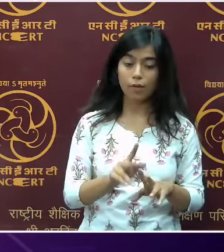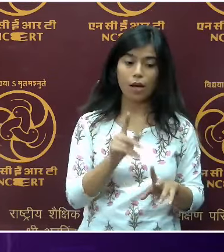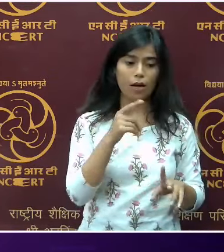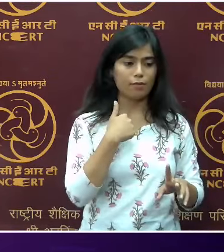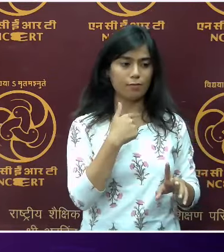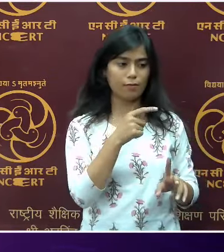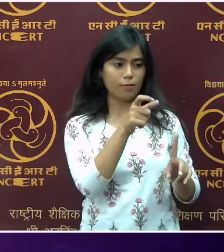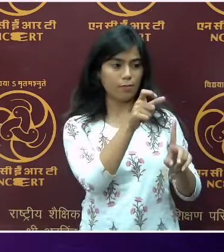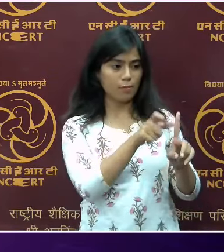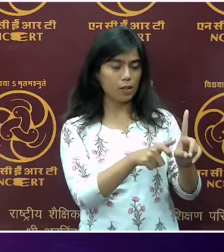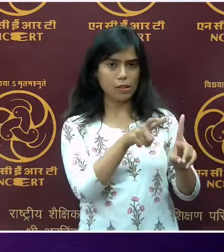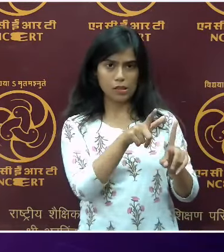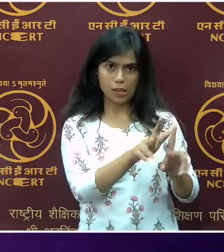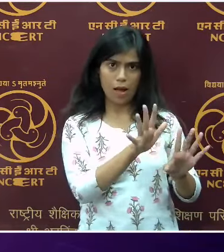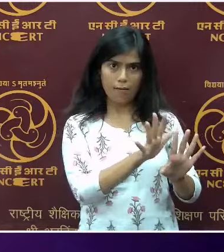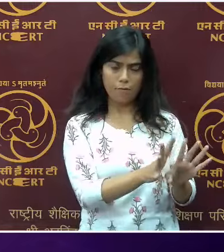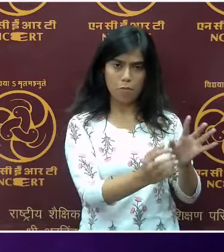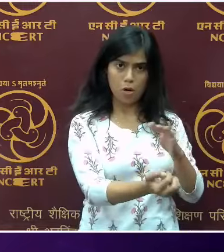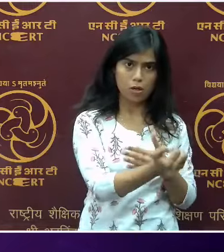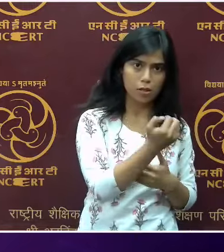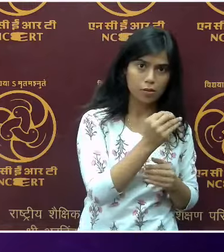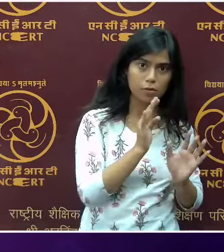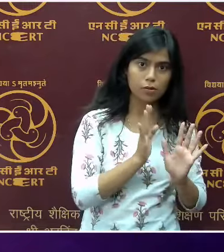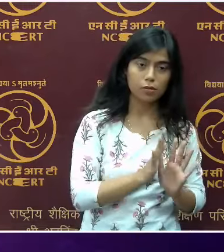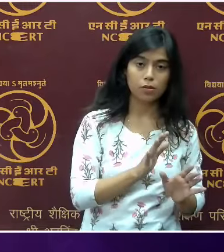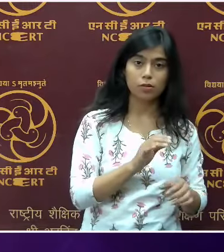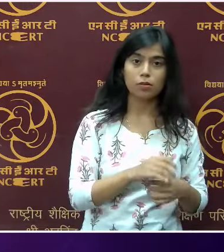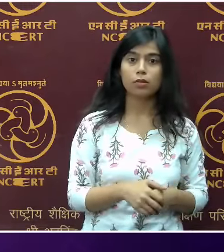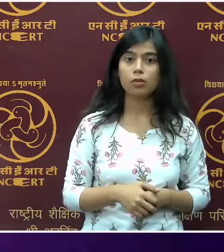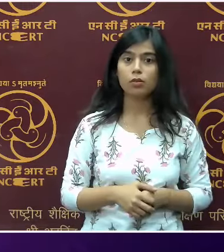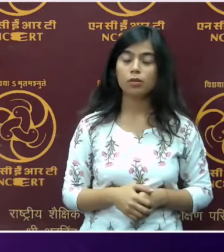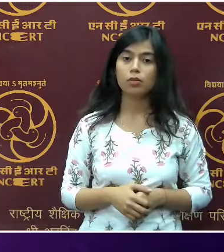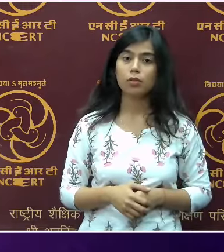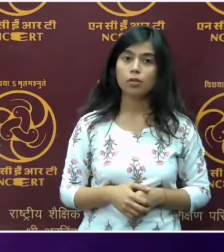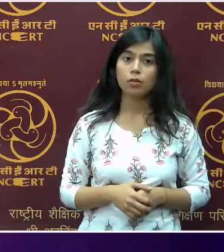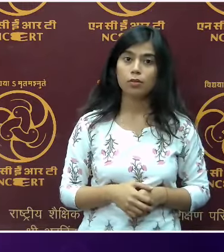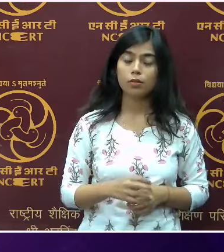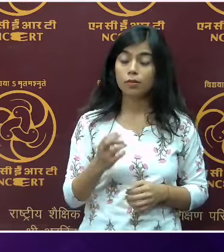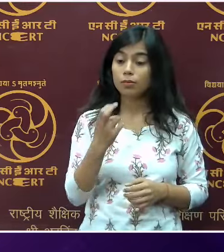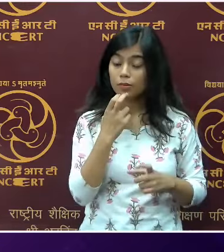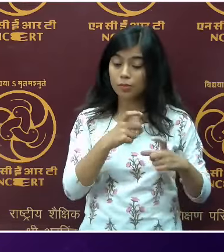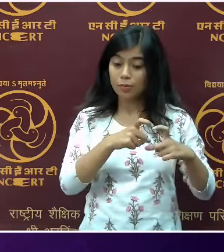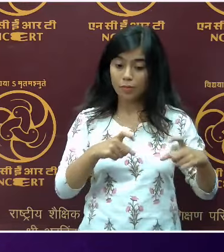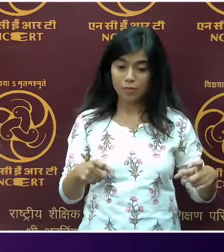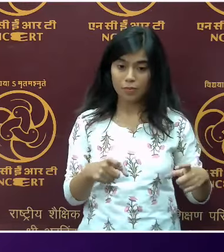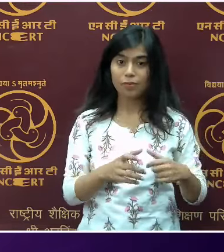I already told that. Potential means the work done to bring a charge from one.